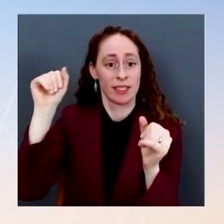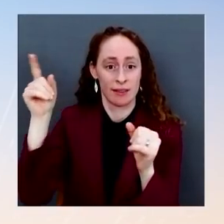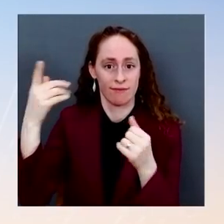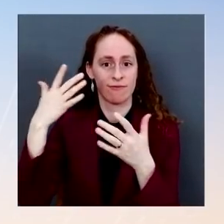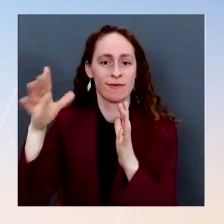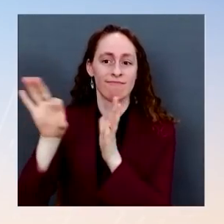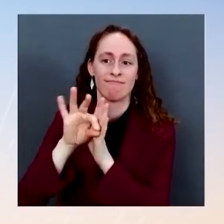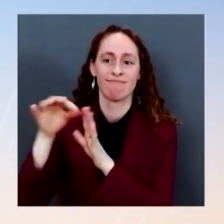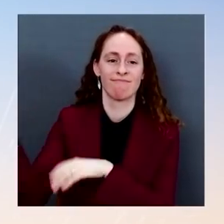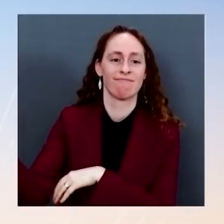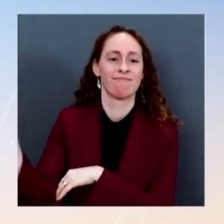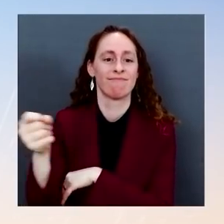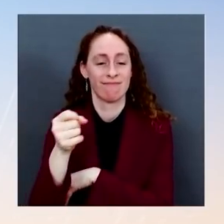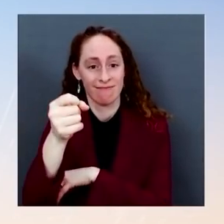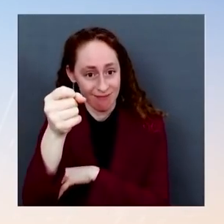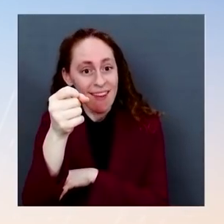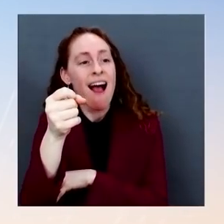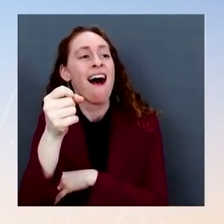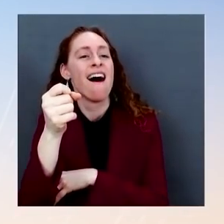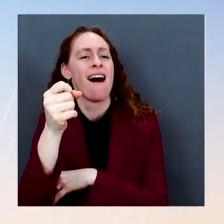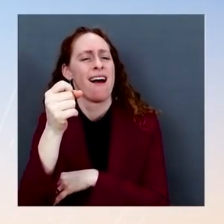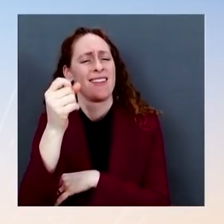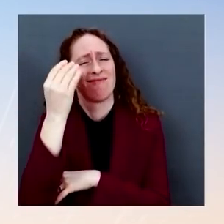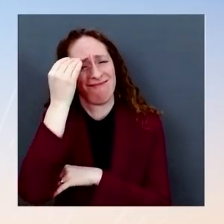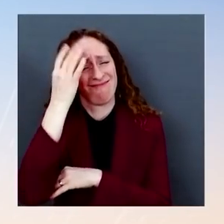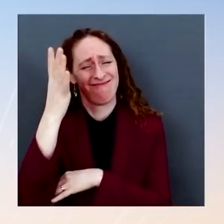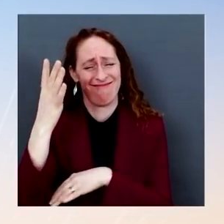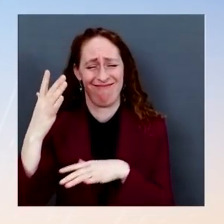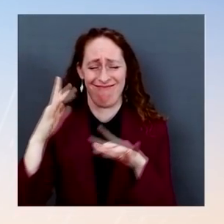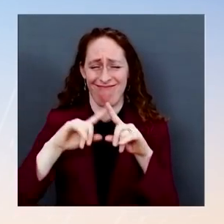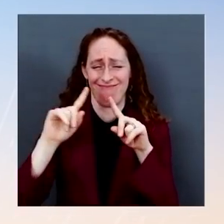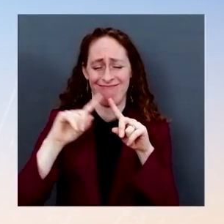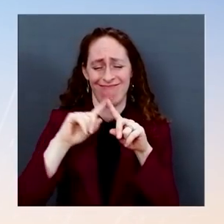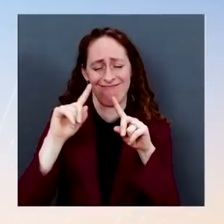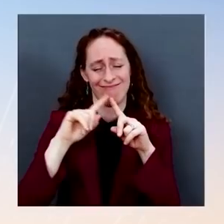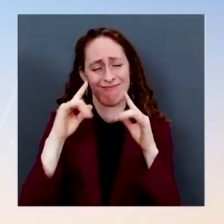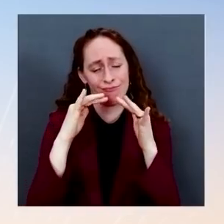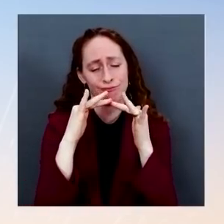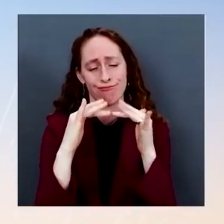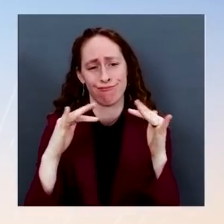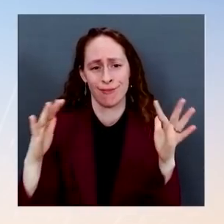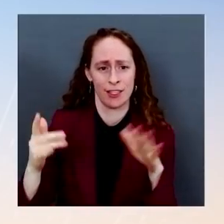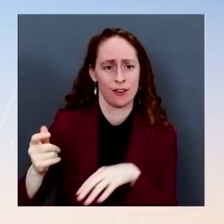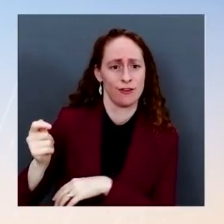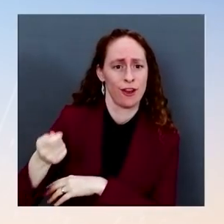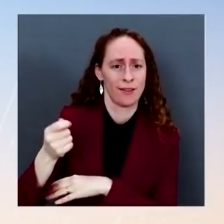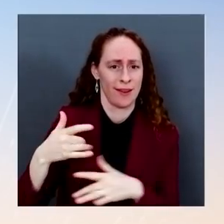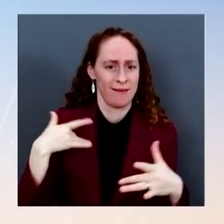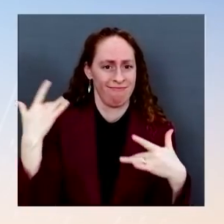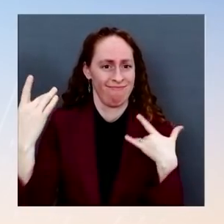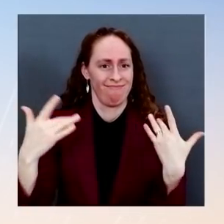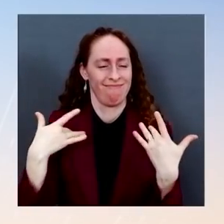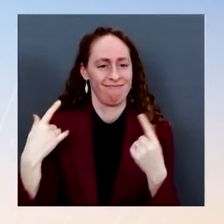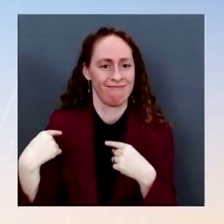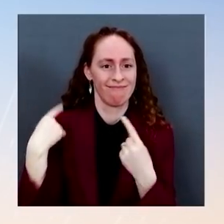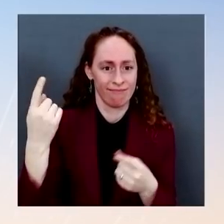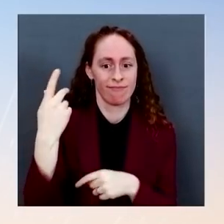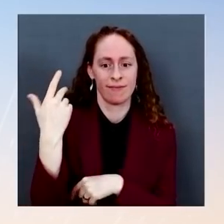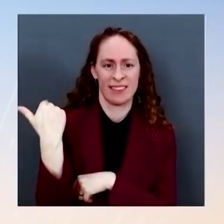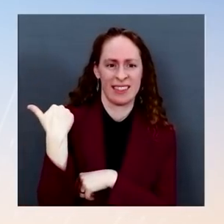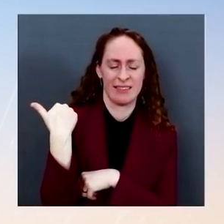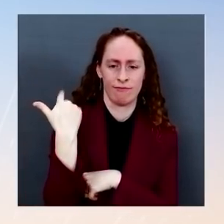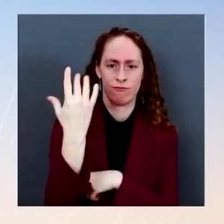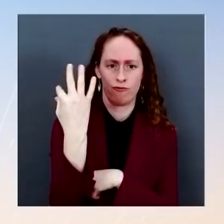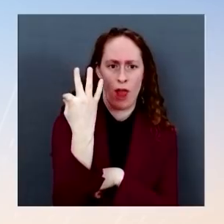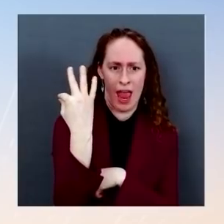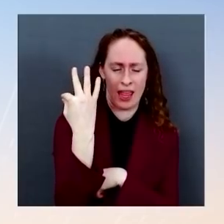not seen since President Reagan. As you may have seen Friday night and Saturday morning, the Senate confirmed dozens of historical and critical